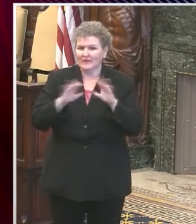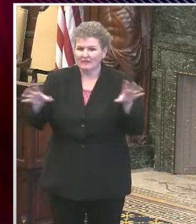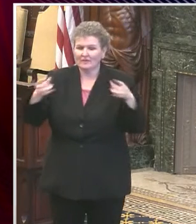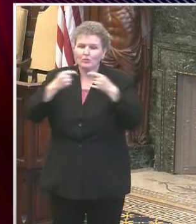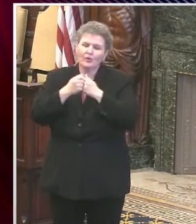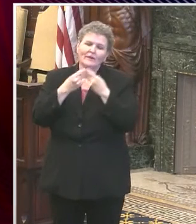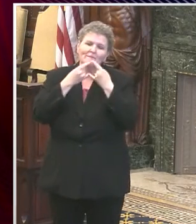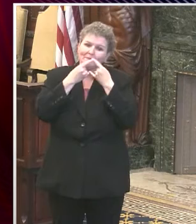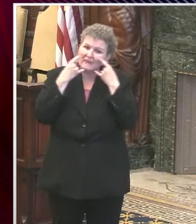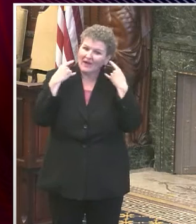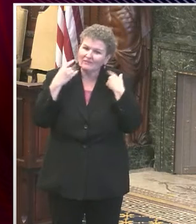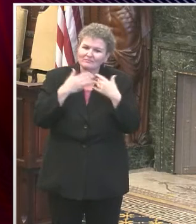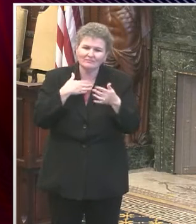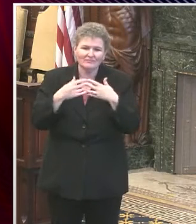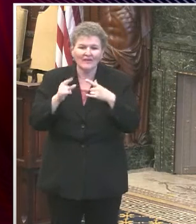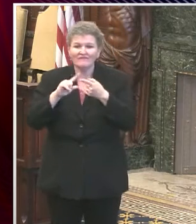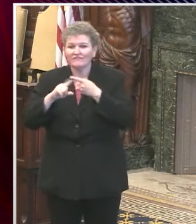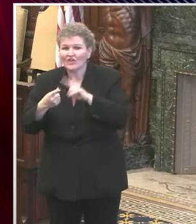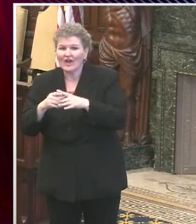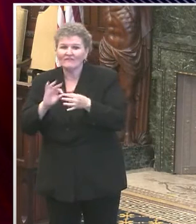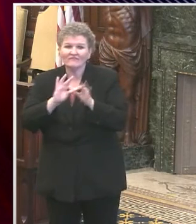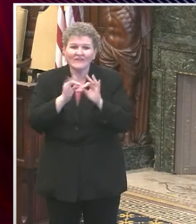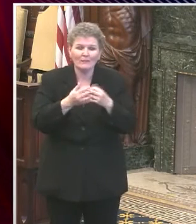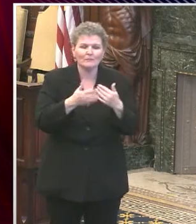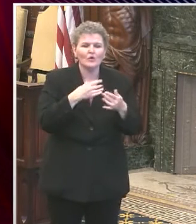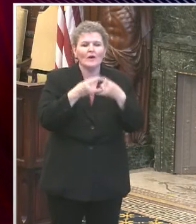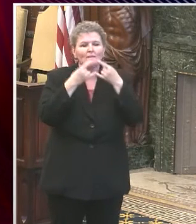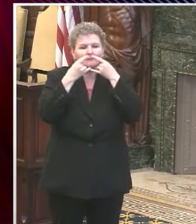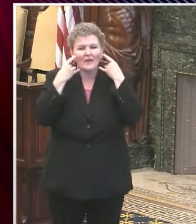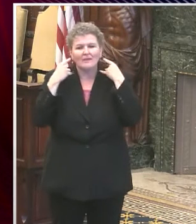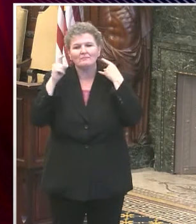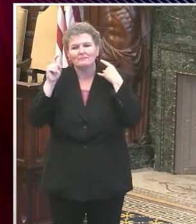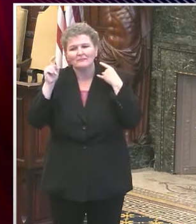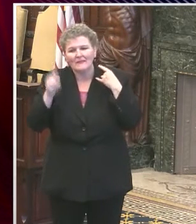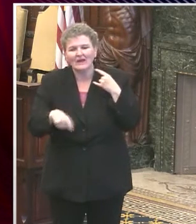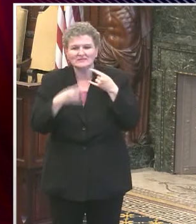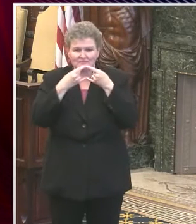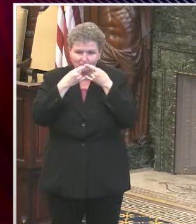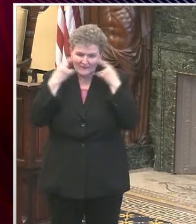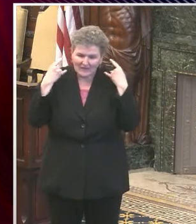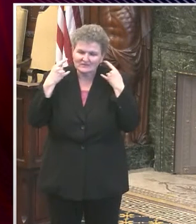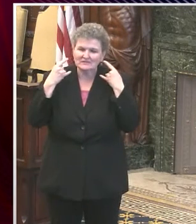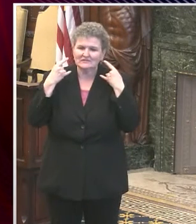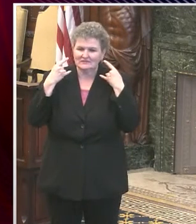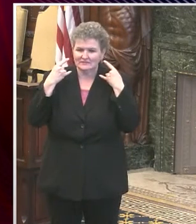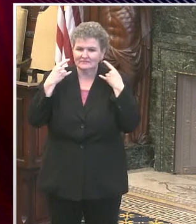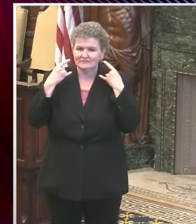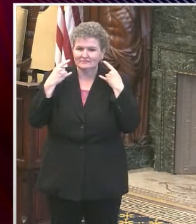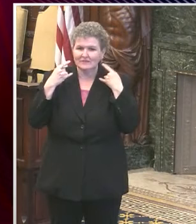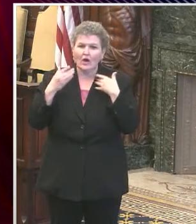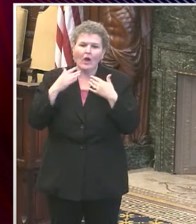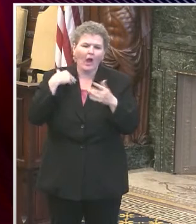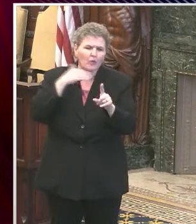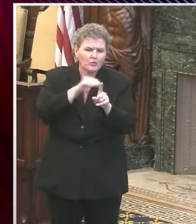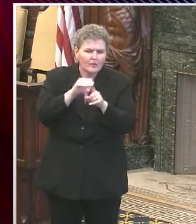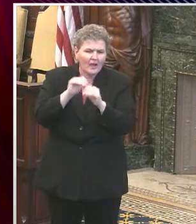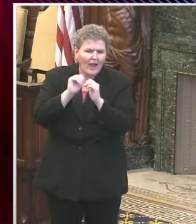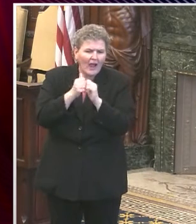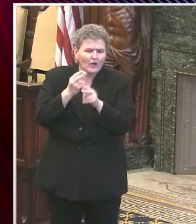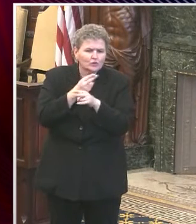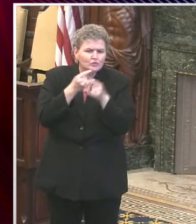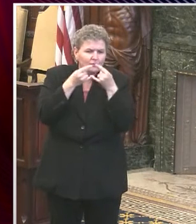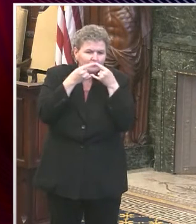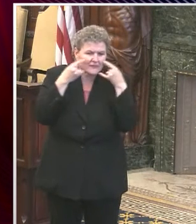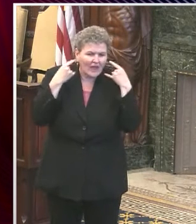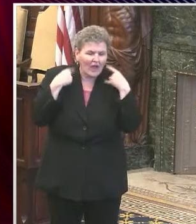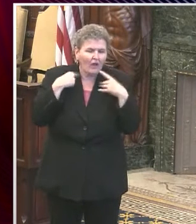your relatives and close friends that are not living in your household. Then just a reminder on how to use masks. I talked about this last week.